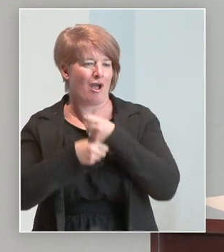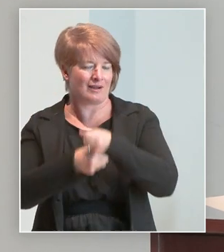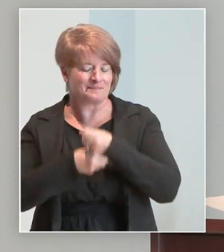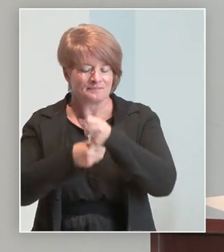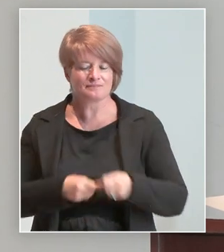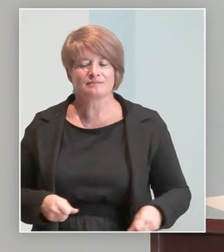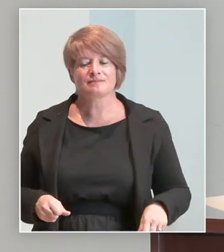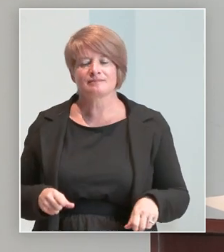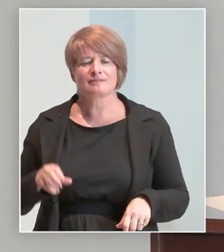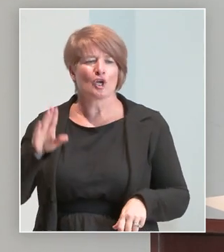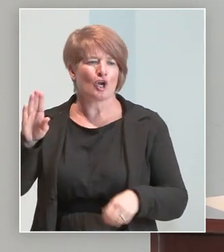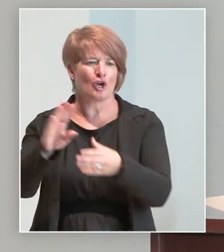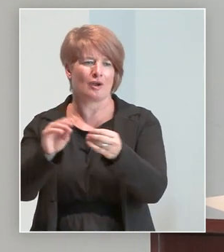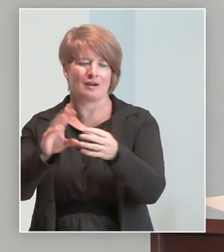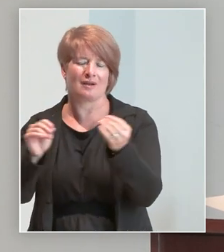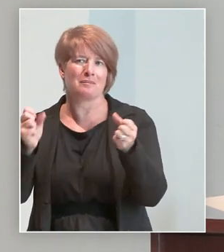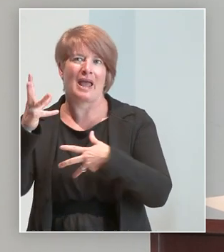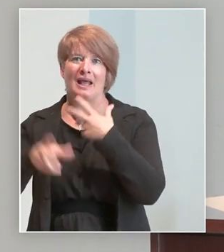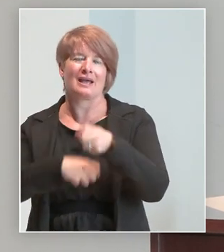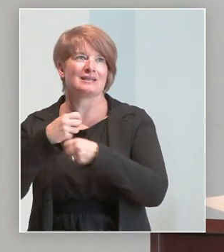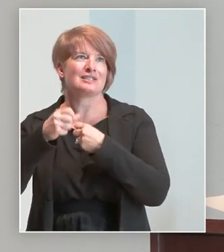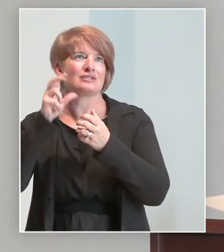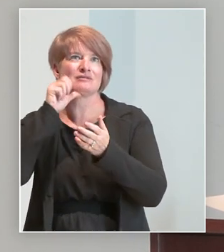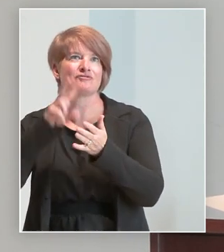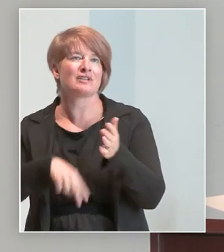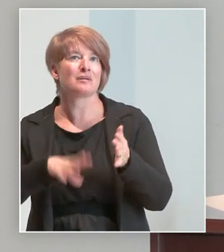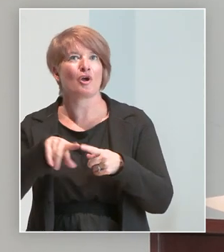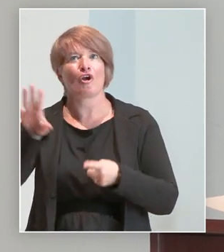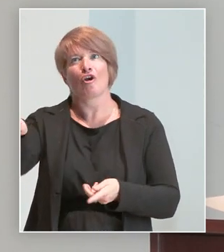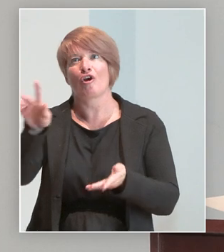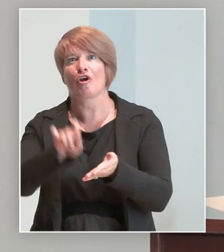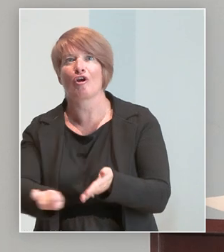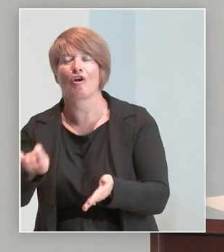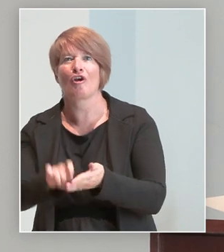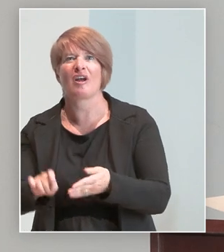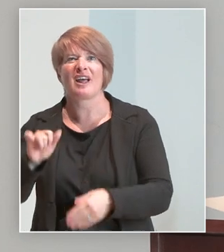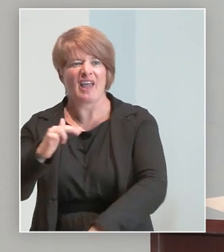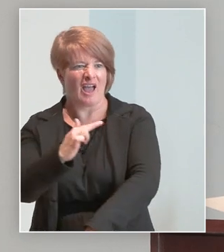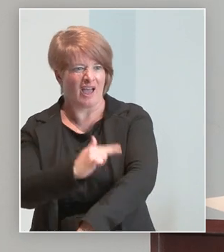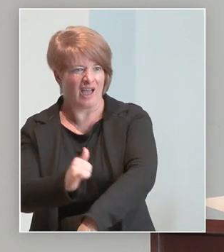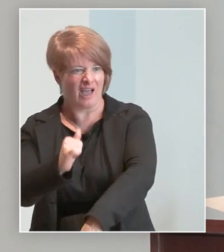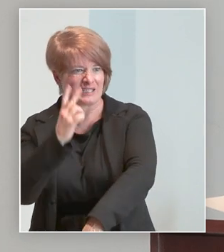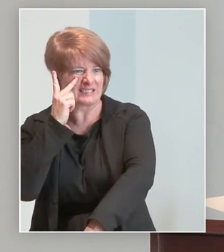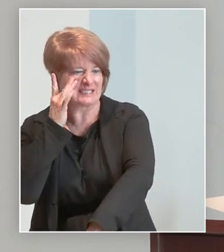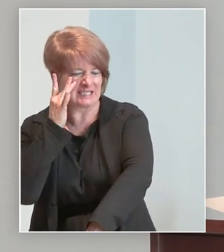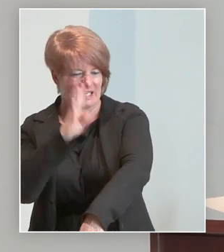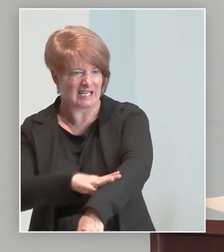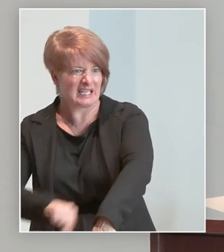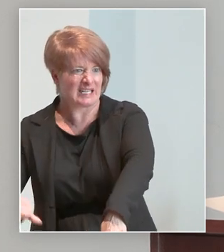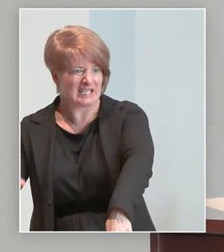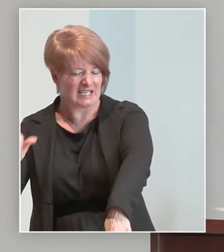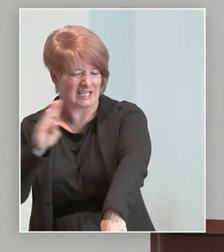got separated by years, but those lines, and each stroke of his tongue ripped off skin after